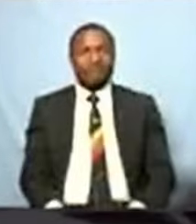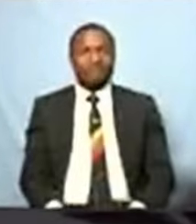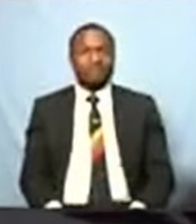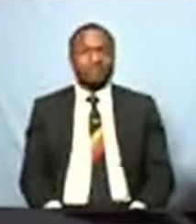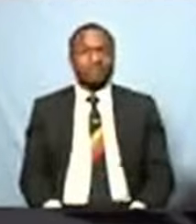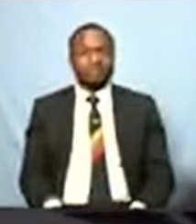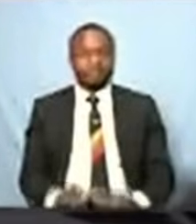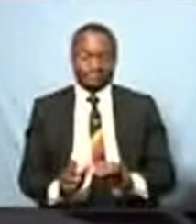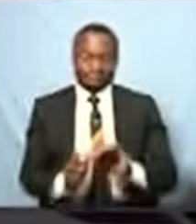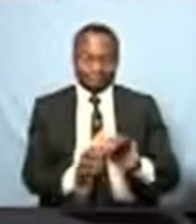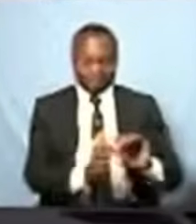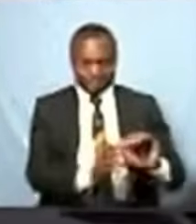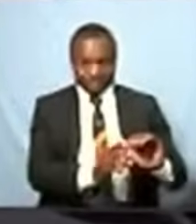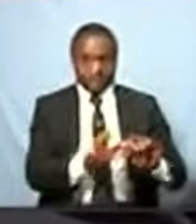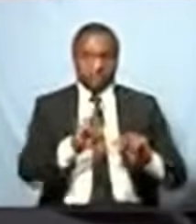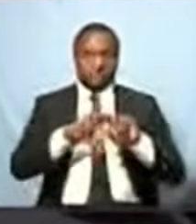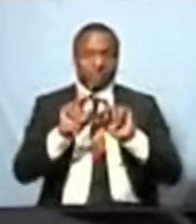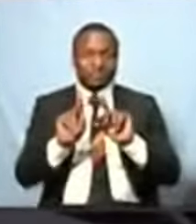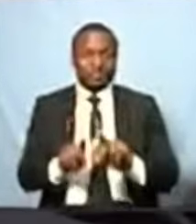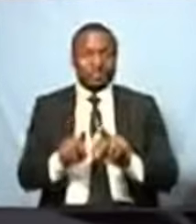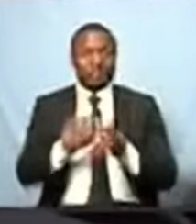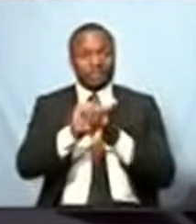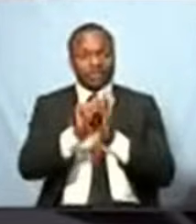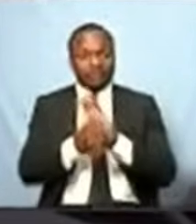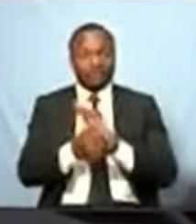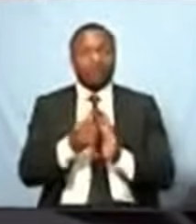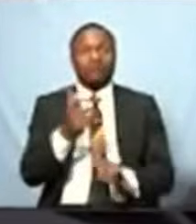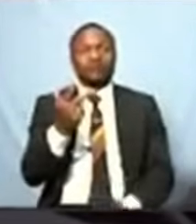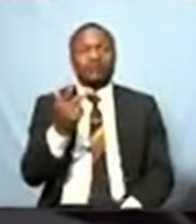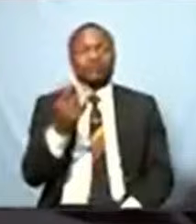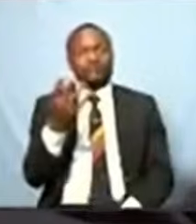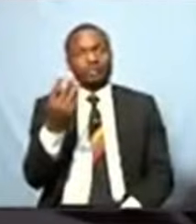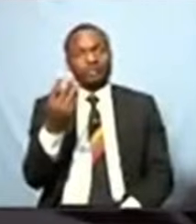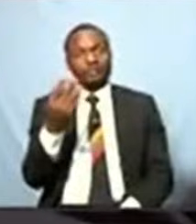I move, Chairperson, to Article 13 and 14 of the bill,